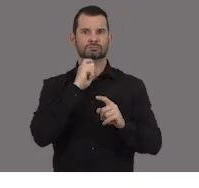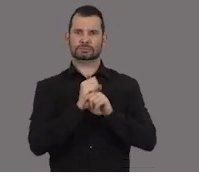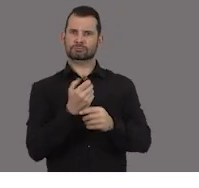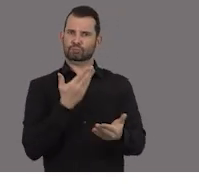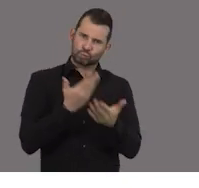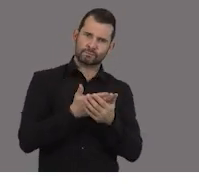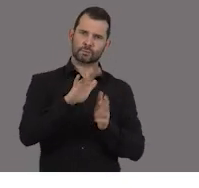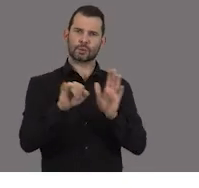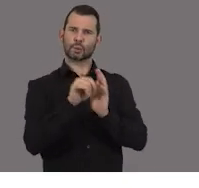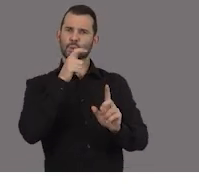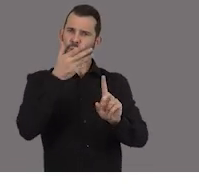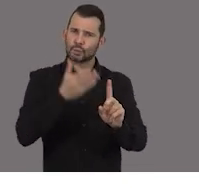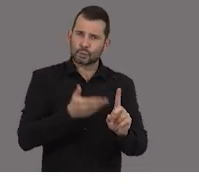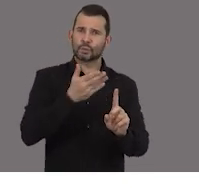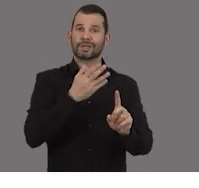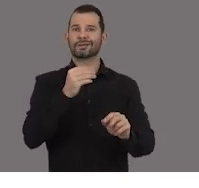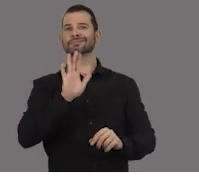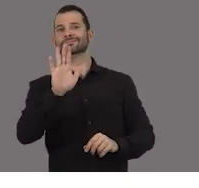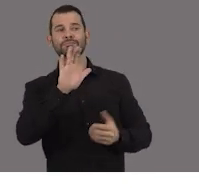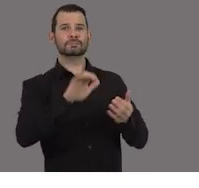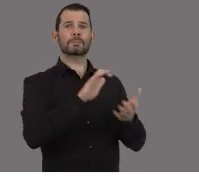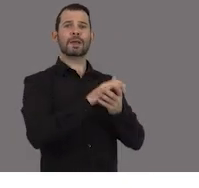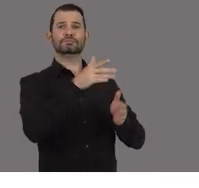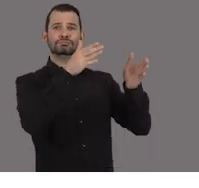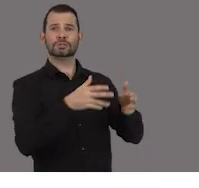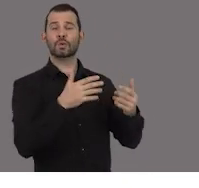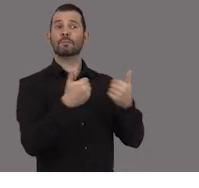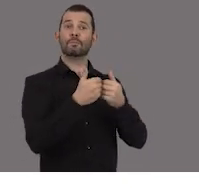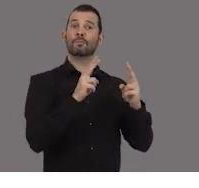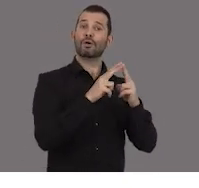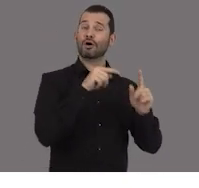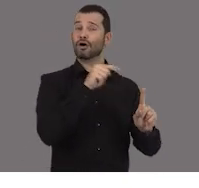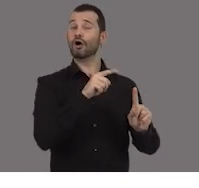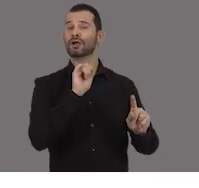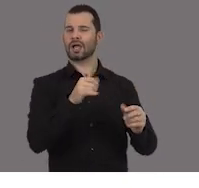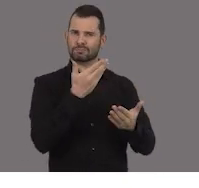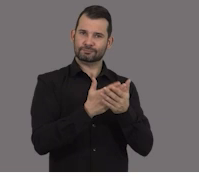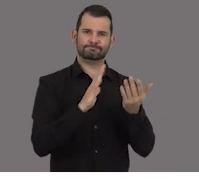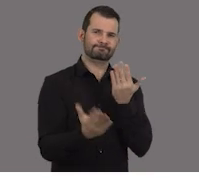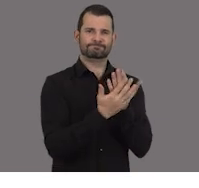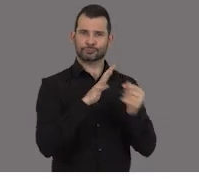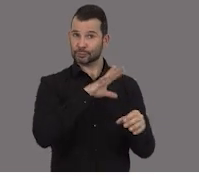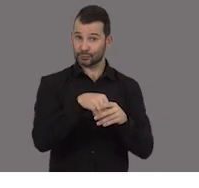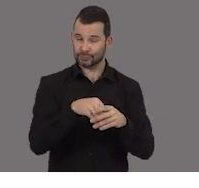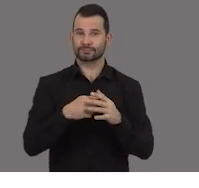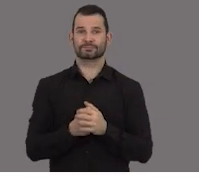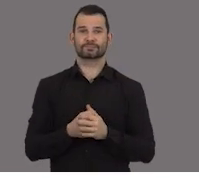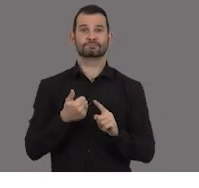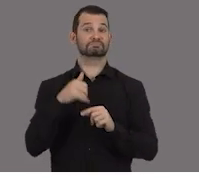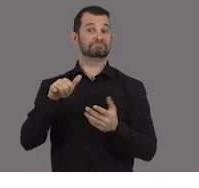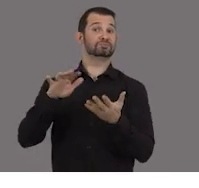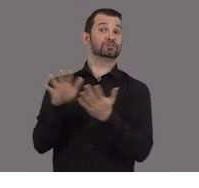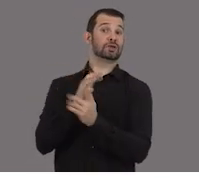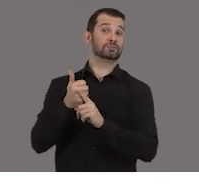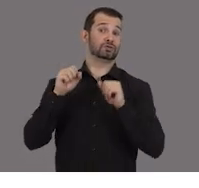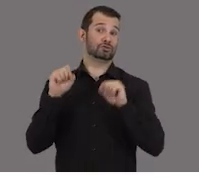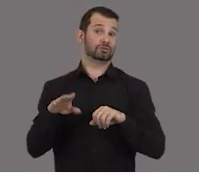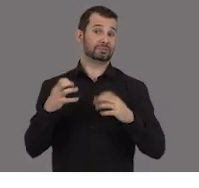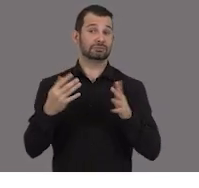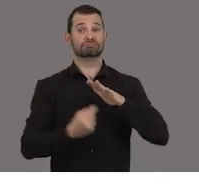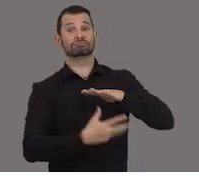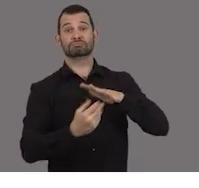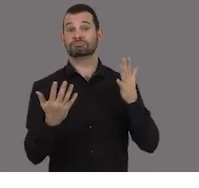a photocopy of any documents that prove your identity or that of your spouse or common law